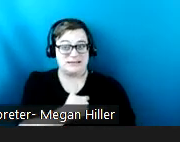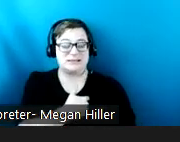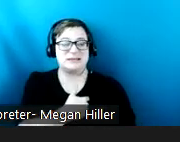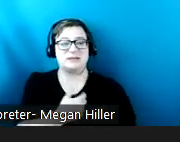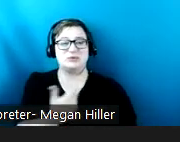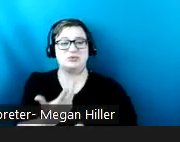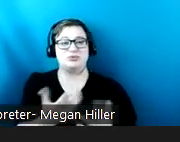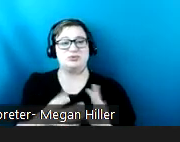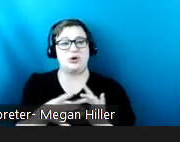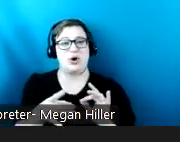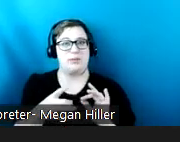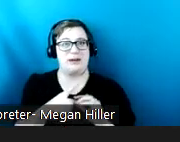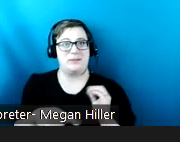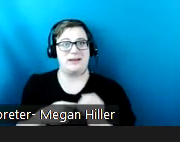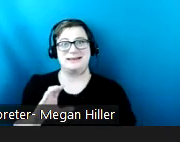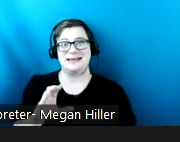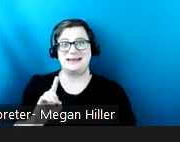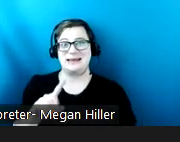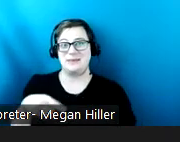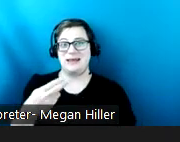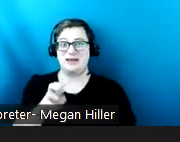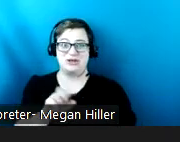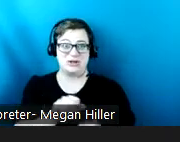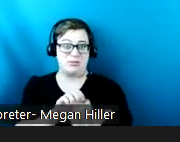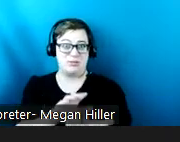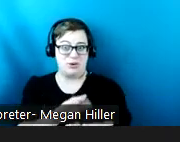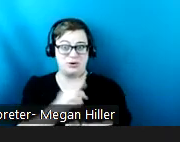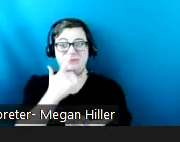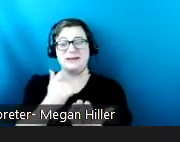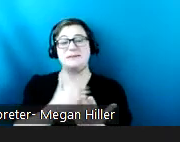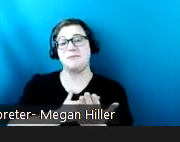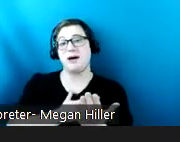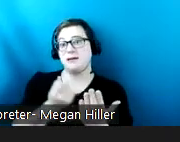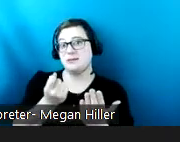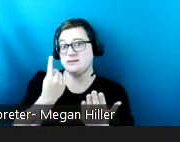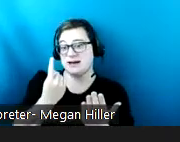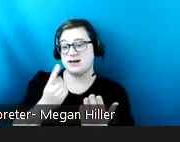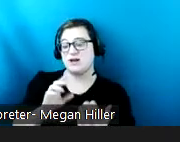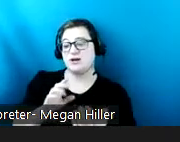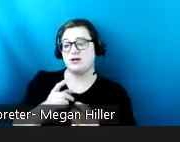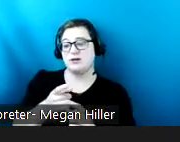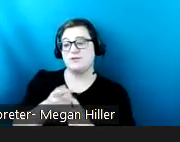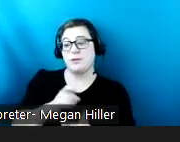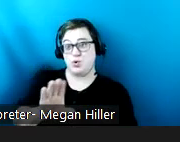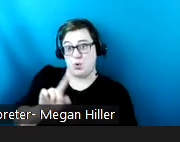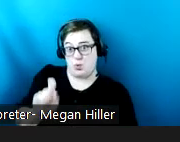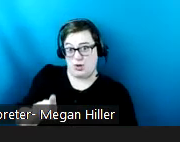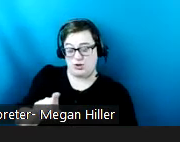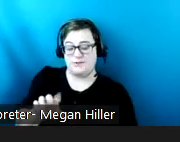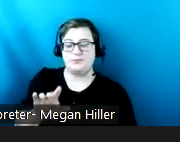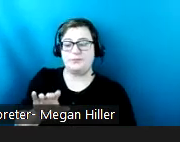to CDPHE's approach on this. And the way I interpreted the question, Cindy, was if